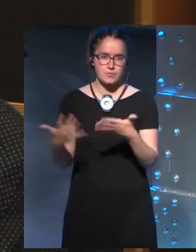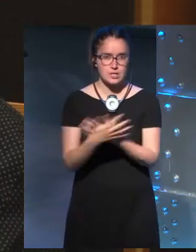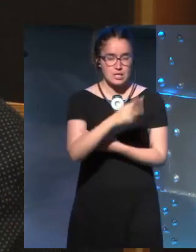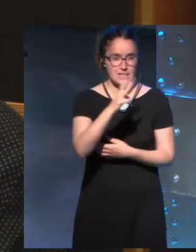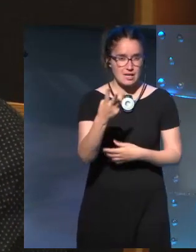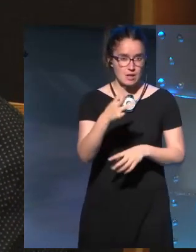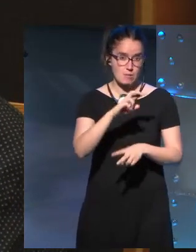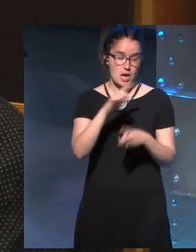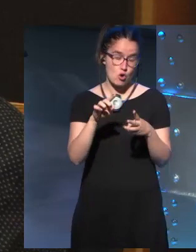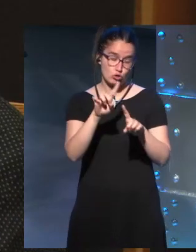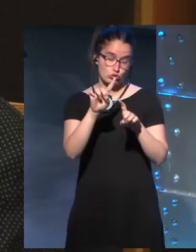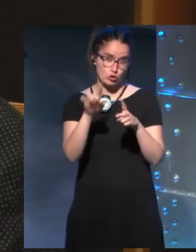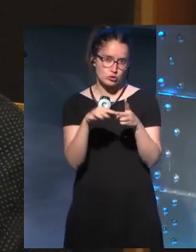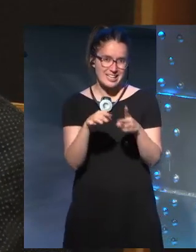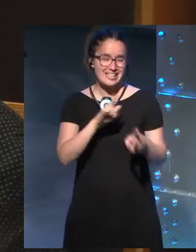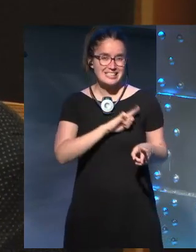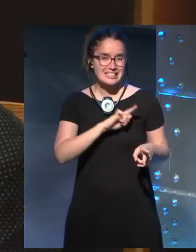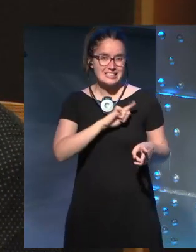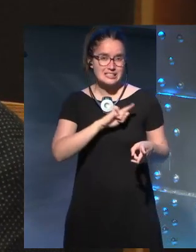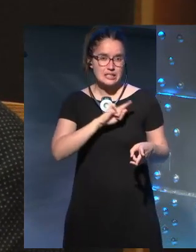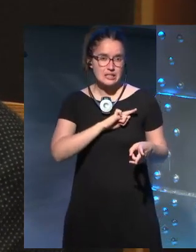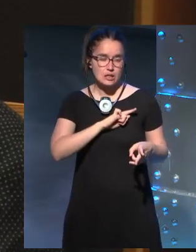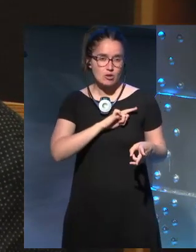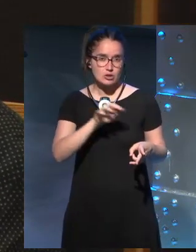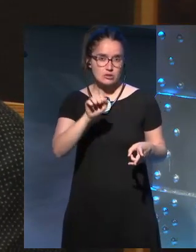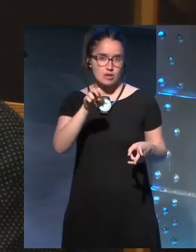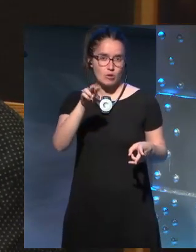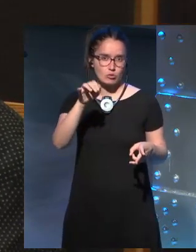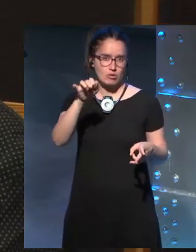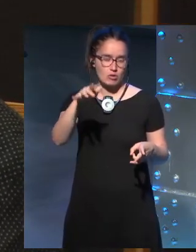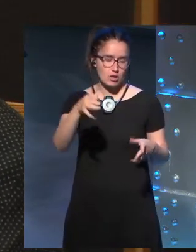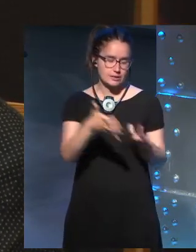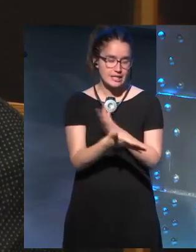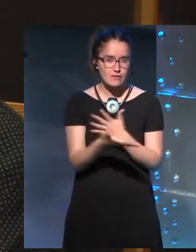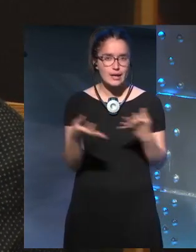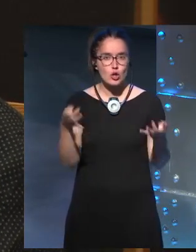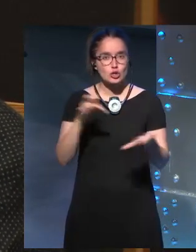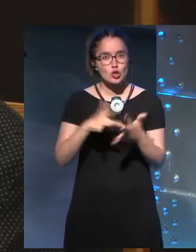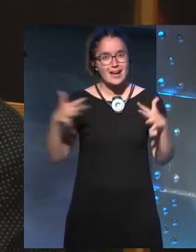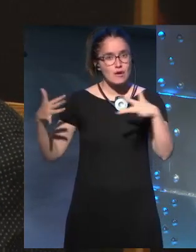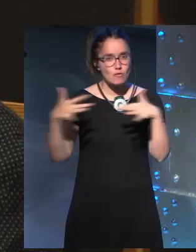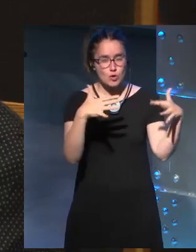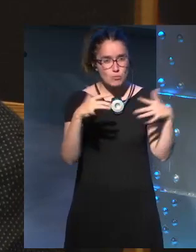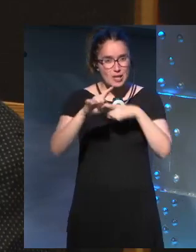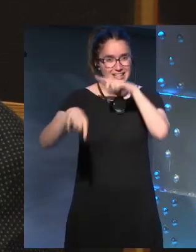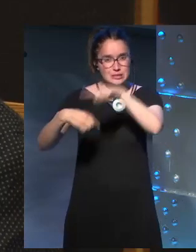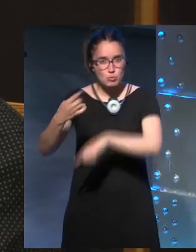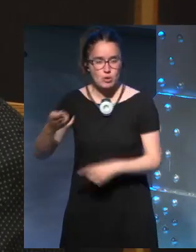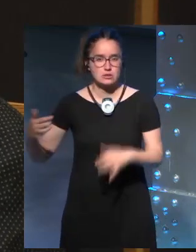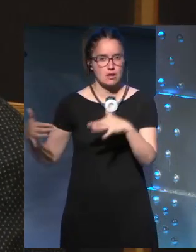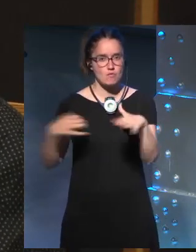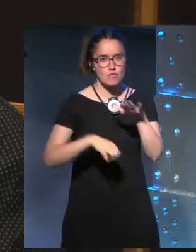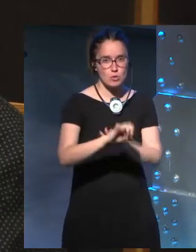radio. And the third question for you both is about the sense of tautologies. What happens in football